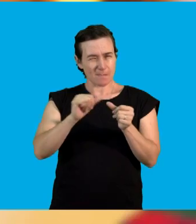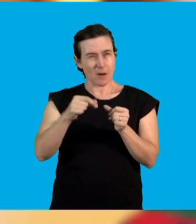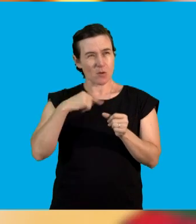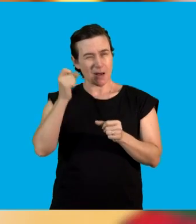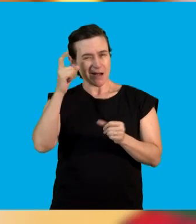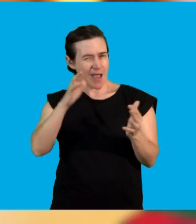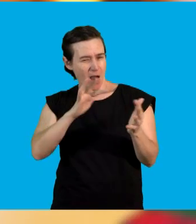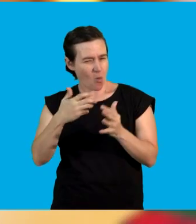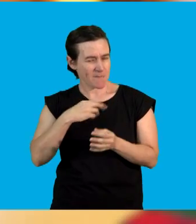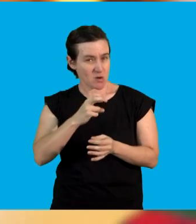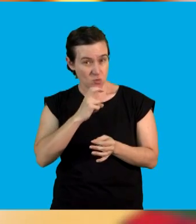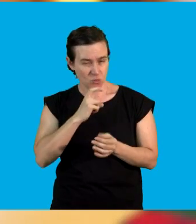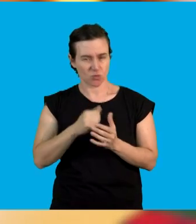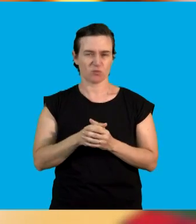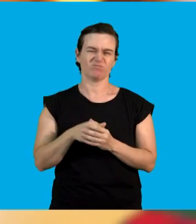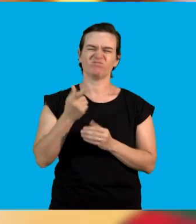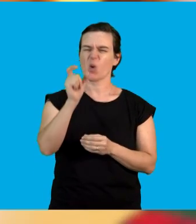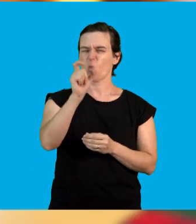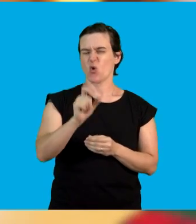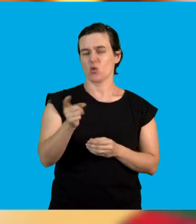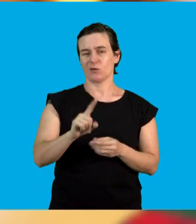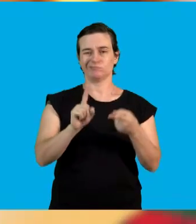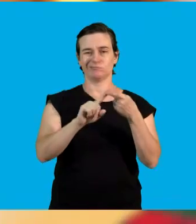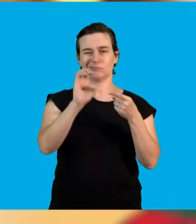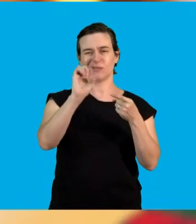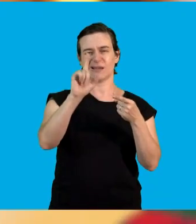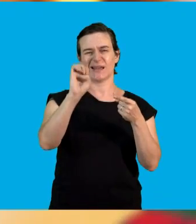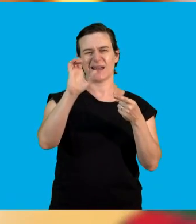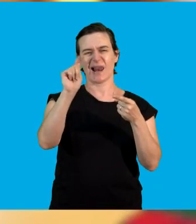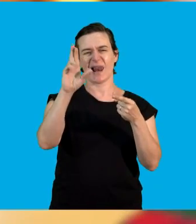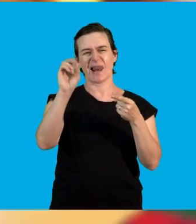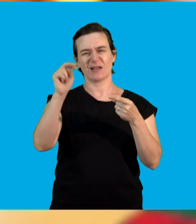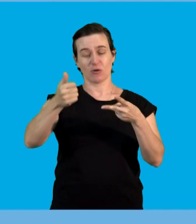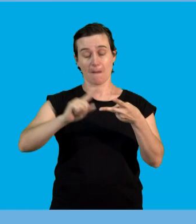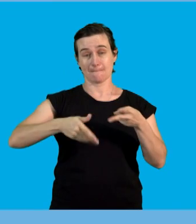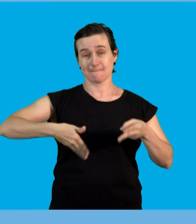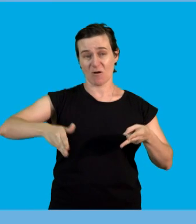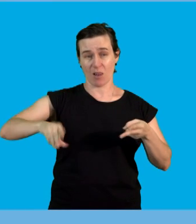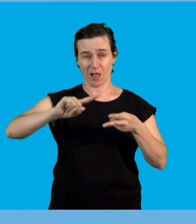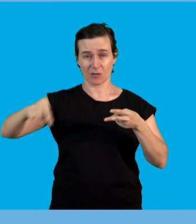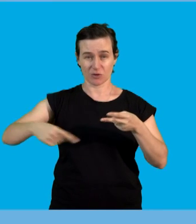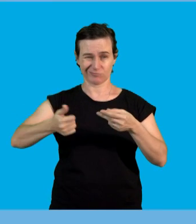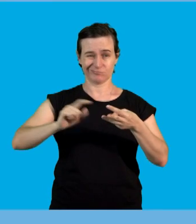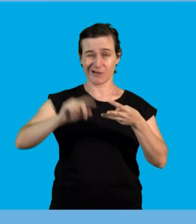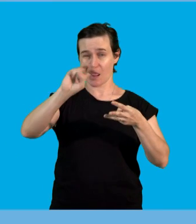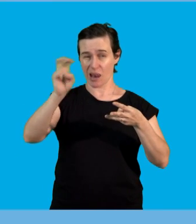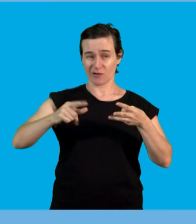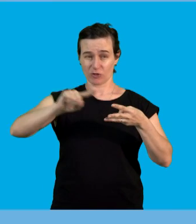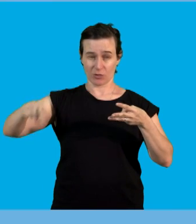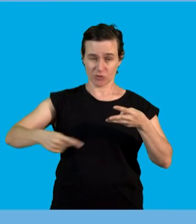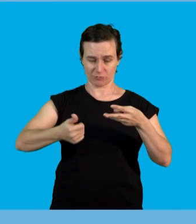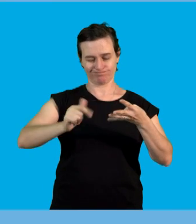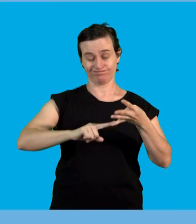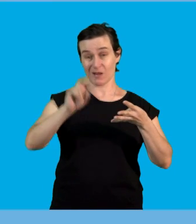know which ways you're going to be using. So we're going to be using words such as electrons, a parallel circuit, an electric circuit, and